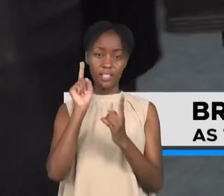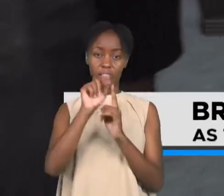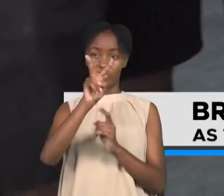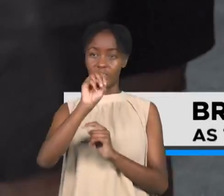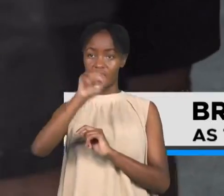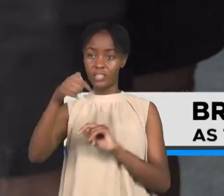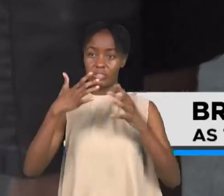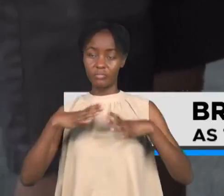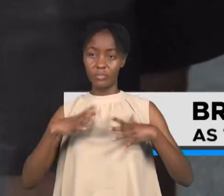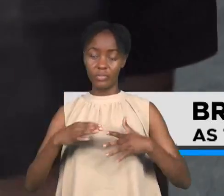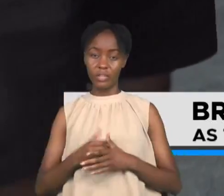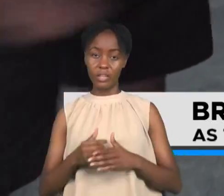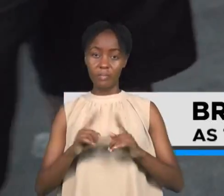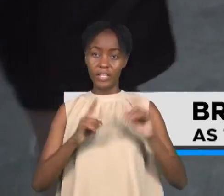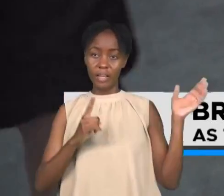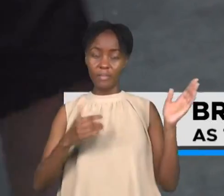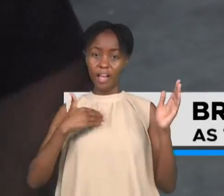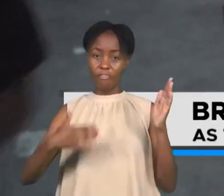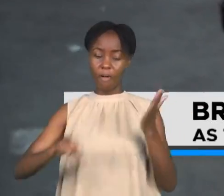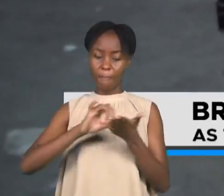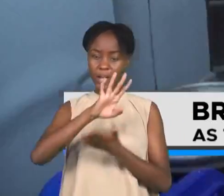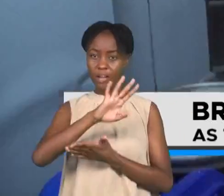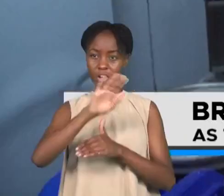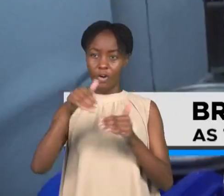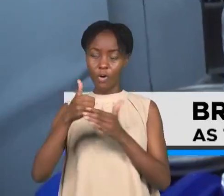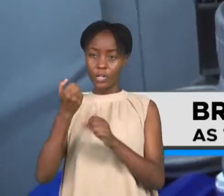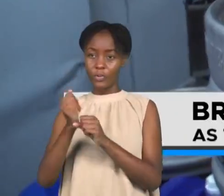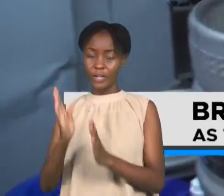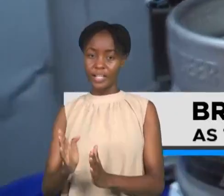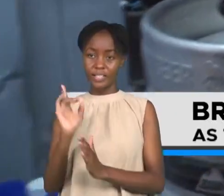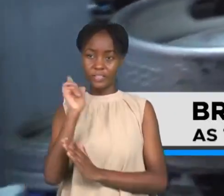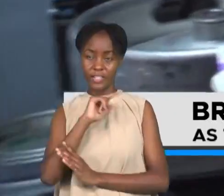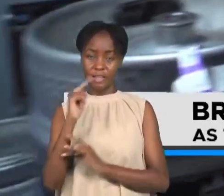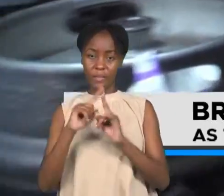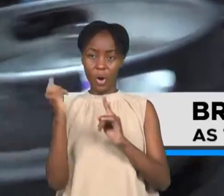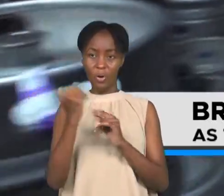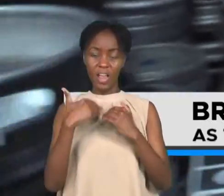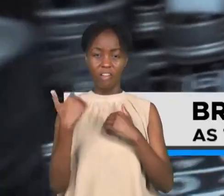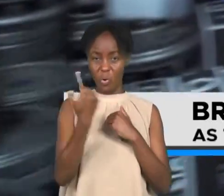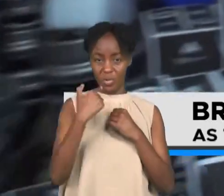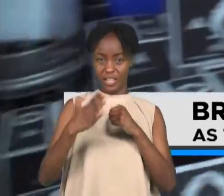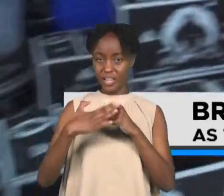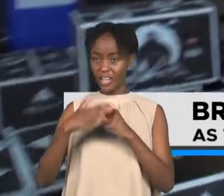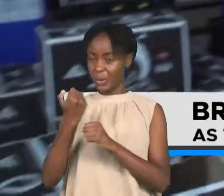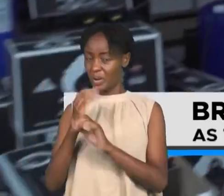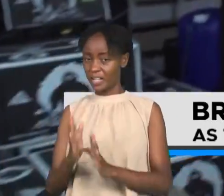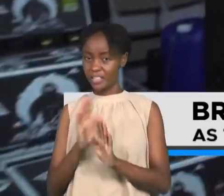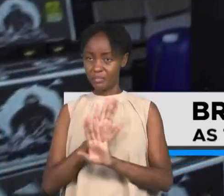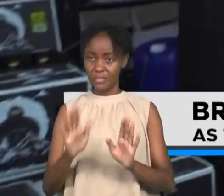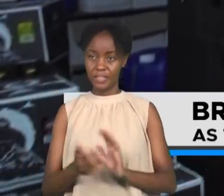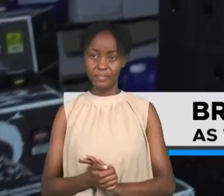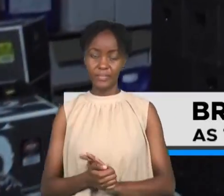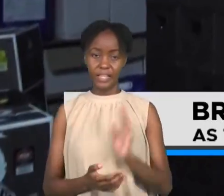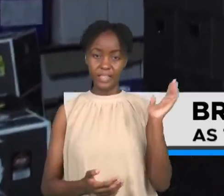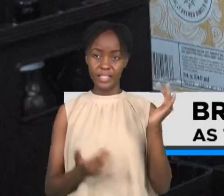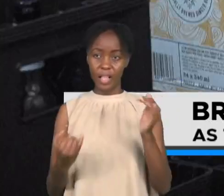Brewery had to retrench 30 staff, mostly from their restaurant, and only managed to retain 9 full-time employees. The company has started producing